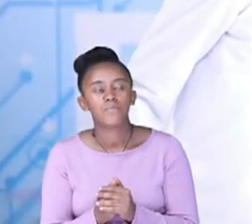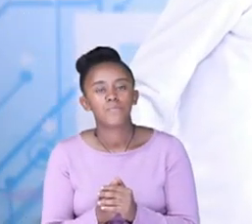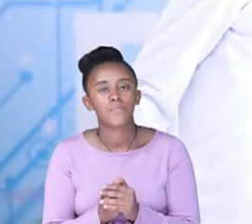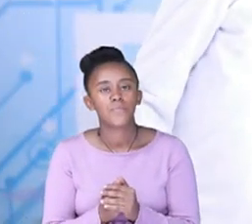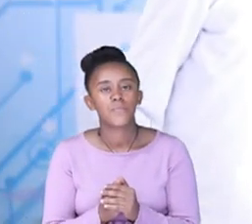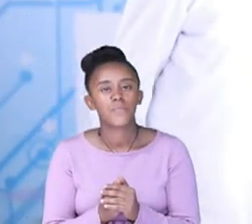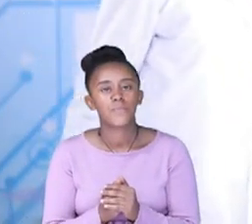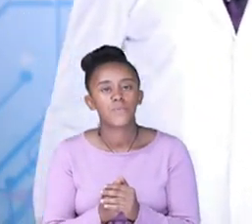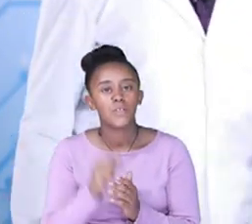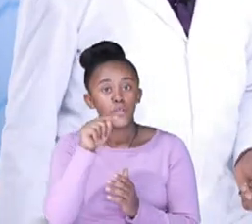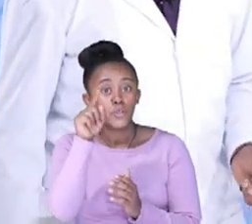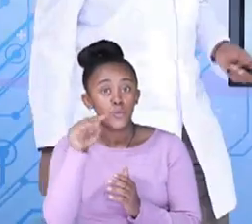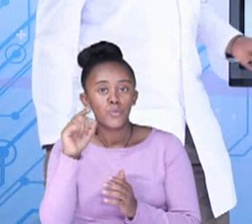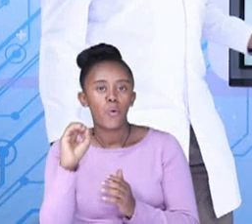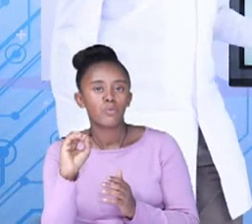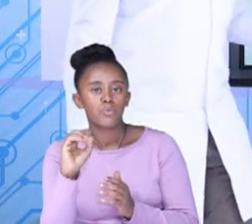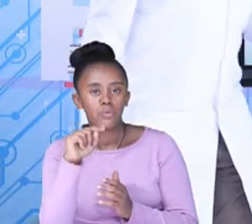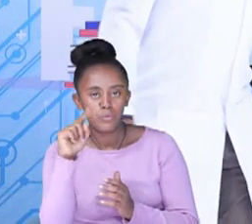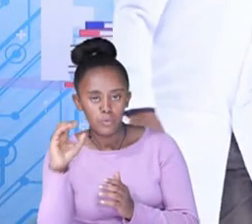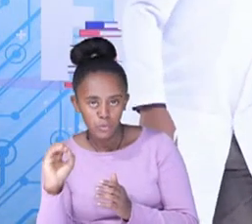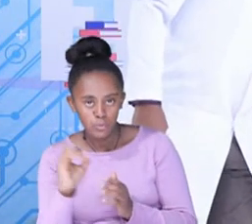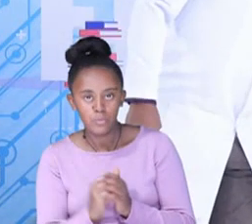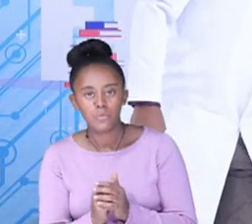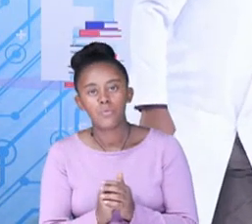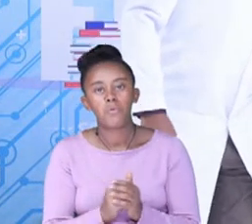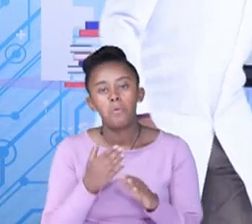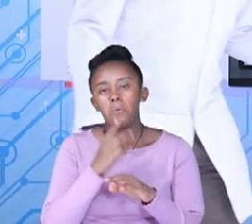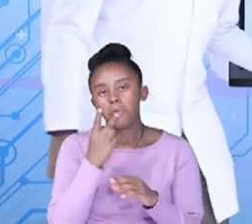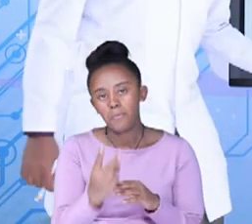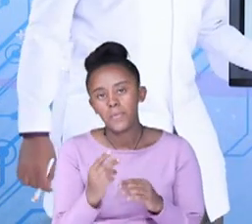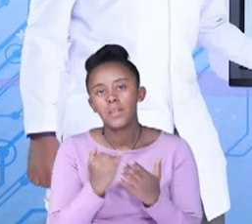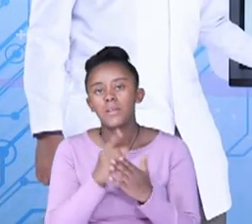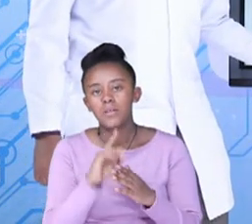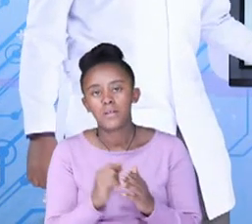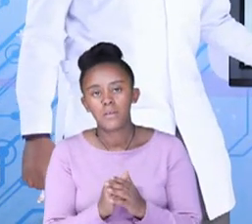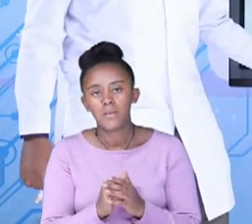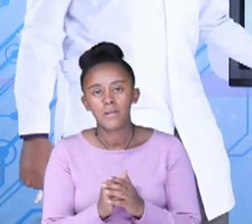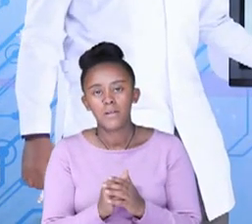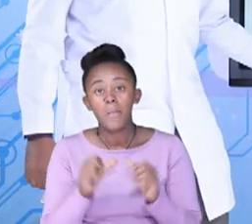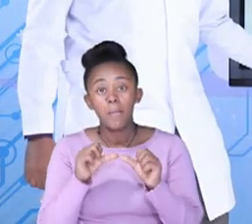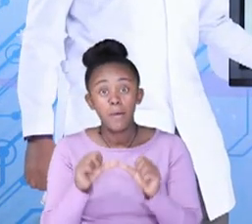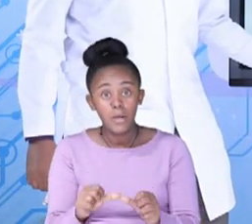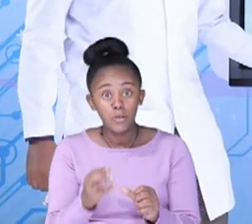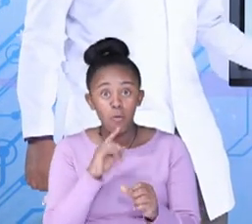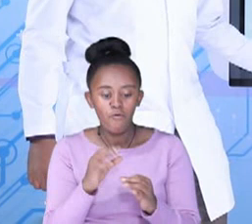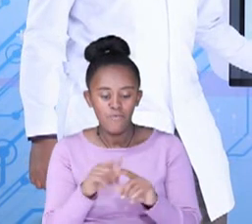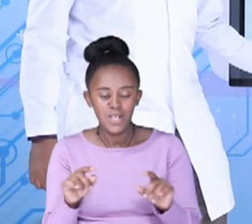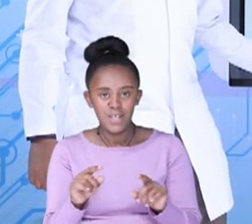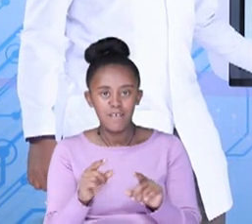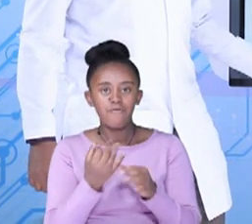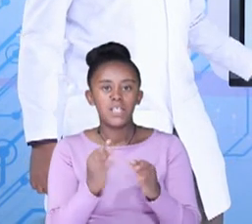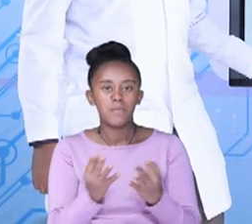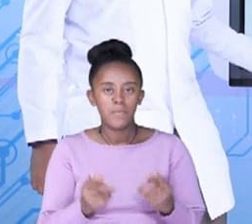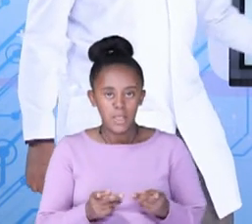we have mu naught, a so-called mu naught. Actually, we'll try to see it later. It's known as permeability of free space. Permeability of free